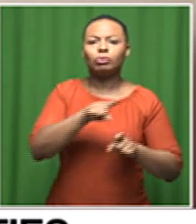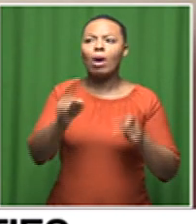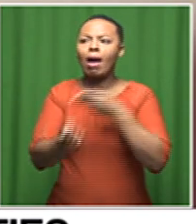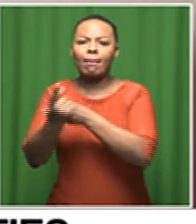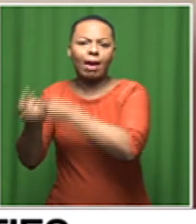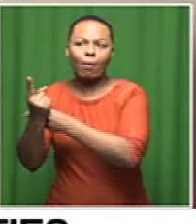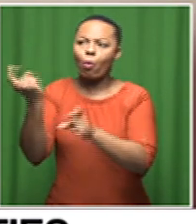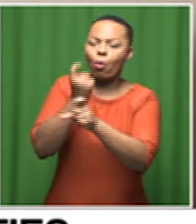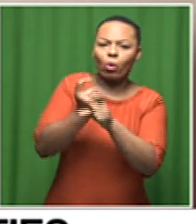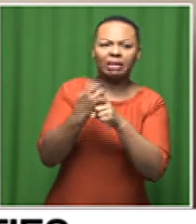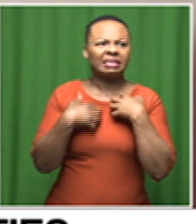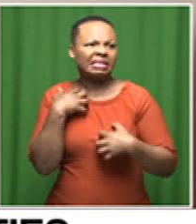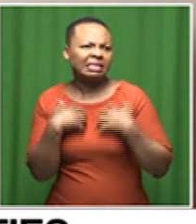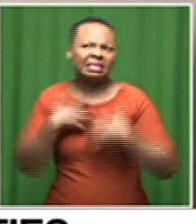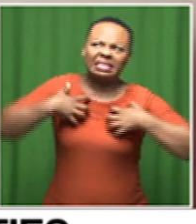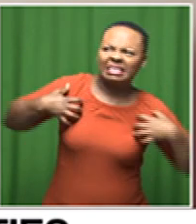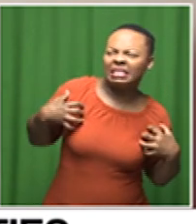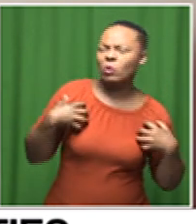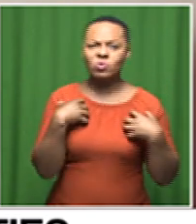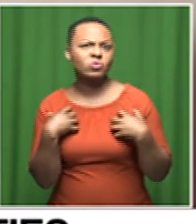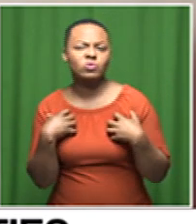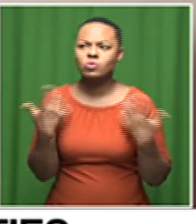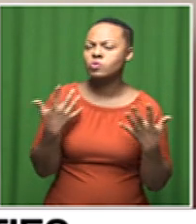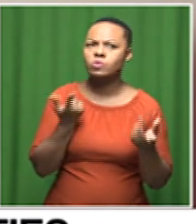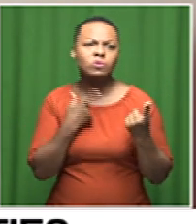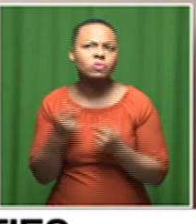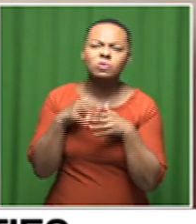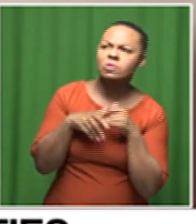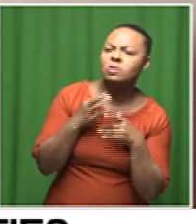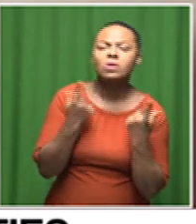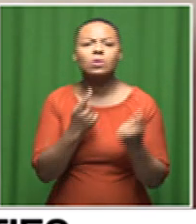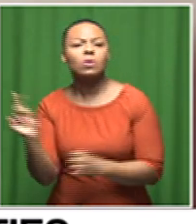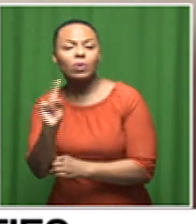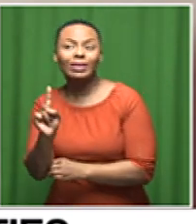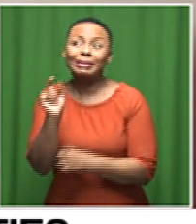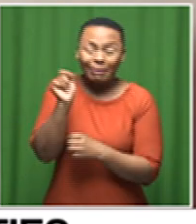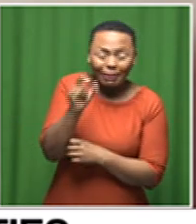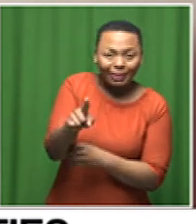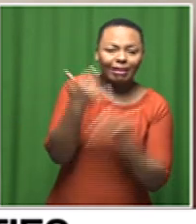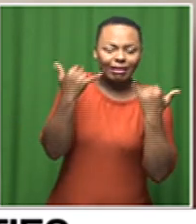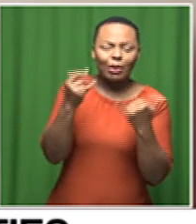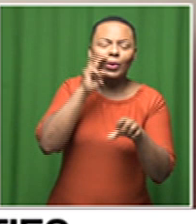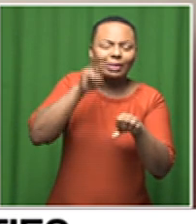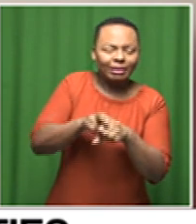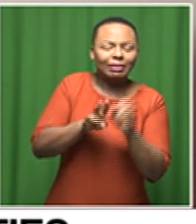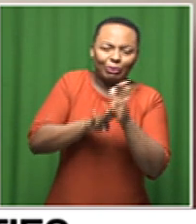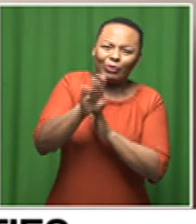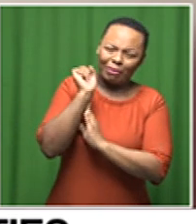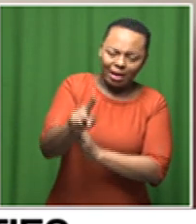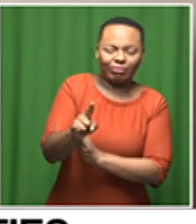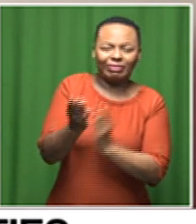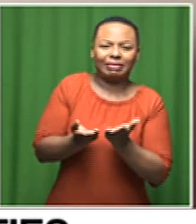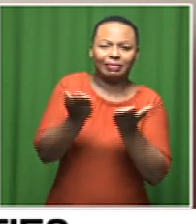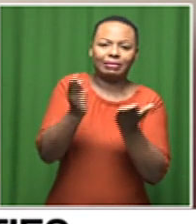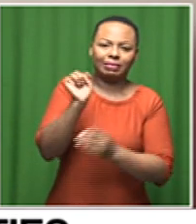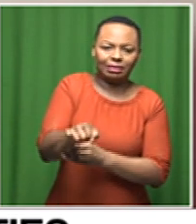facing on the ground. But what we believe that can be done, there is still a room for improvement, and